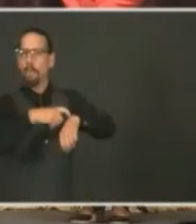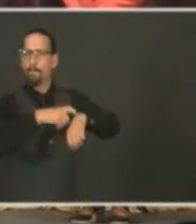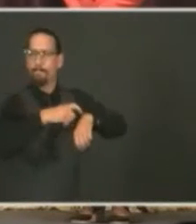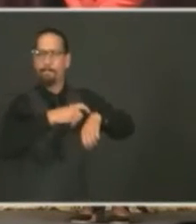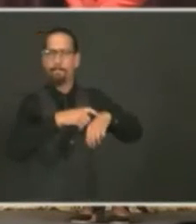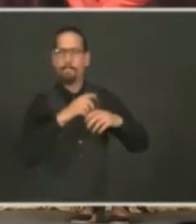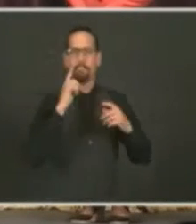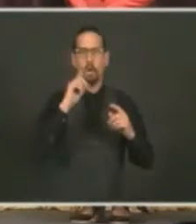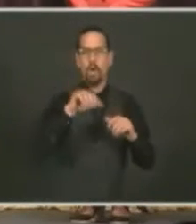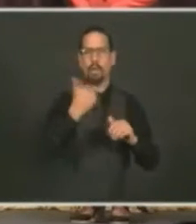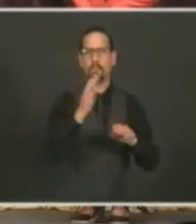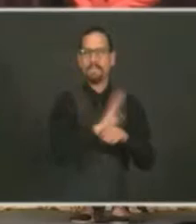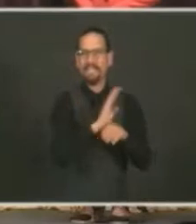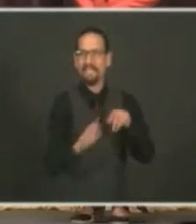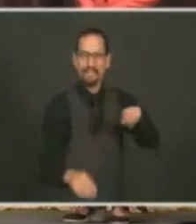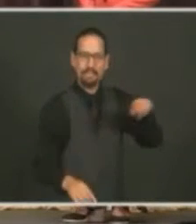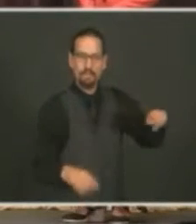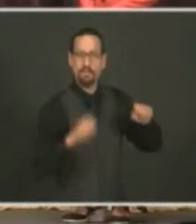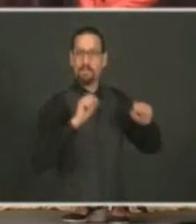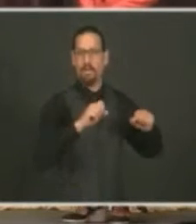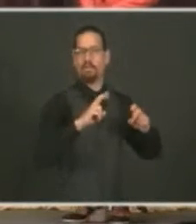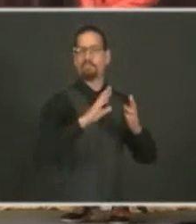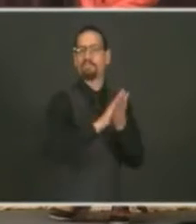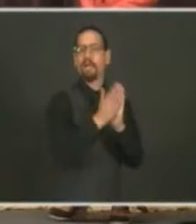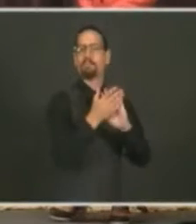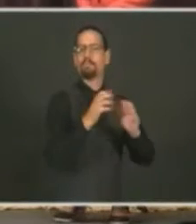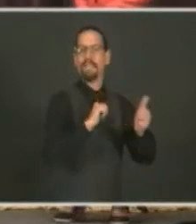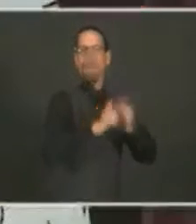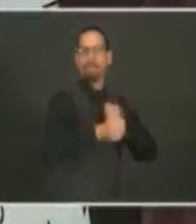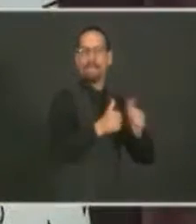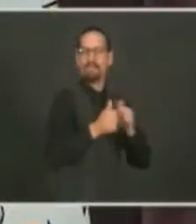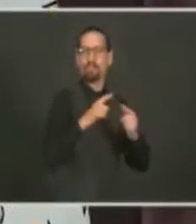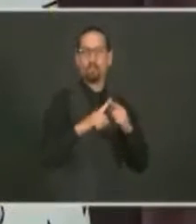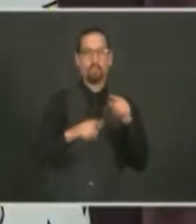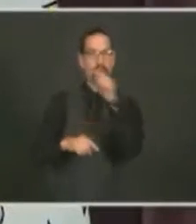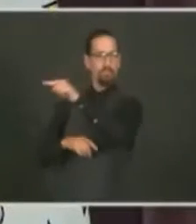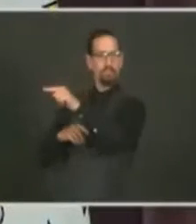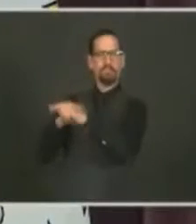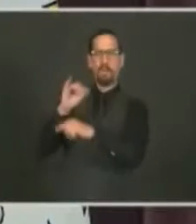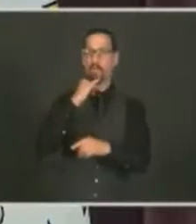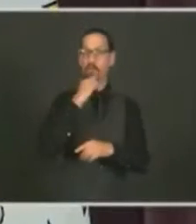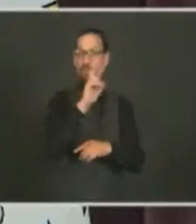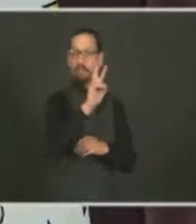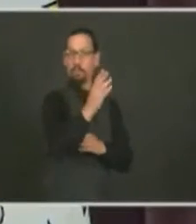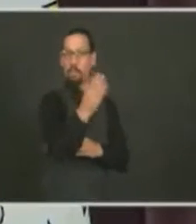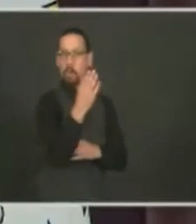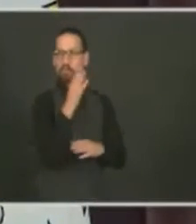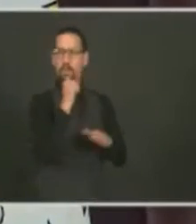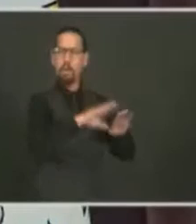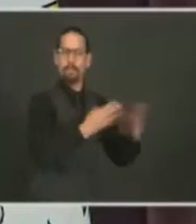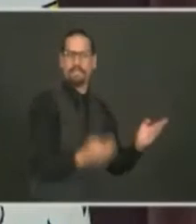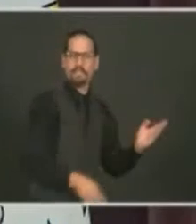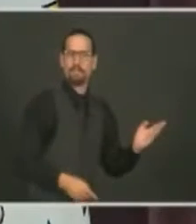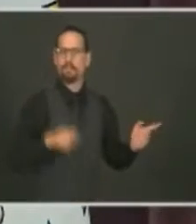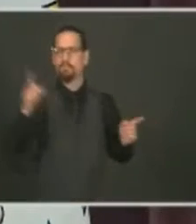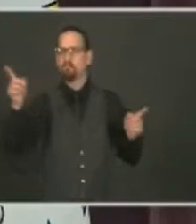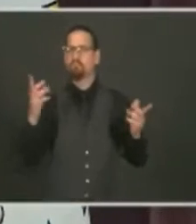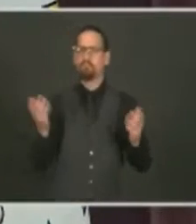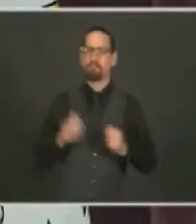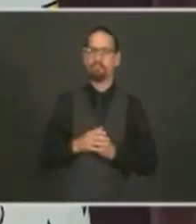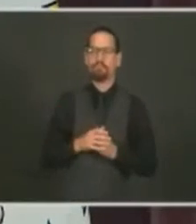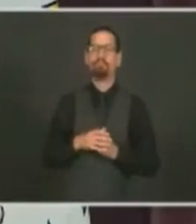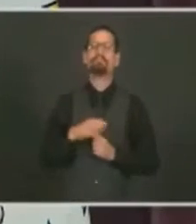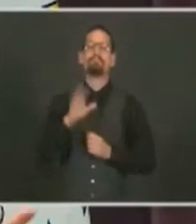chance to compete against this monolith here in Rhode Island? That's something that we will look at. We are going to continue to try